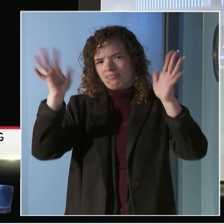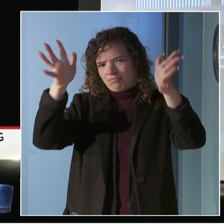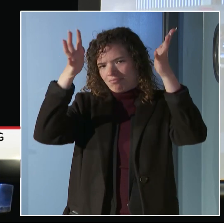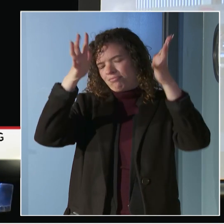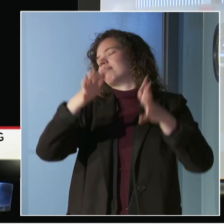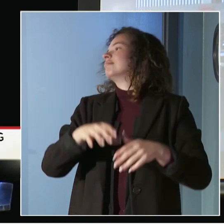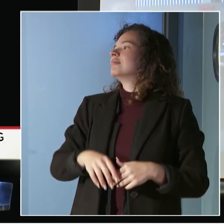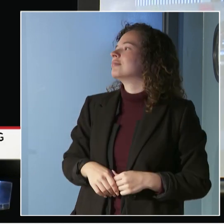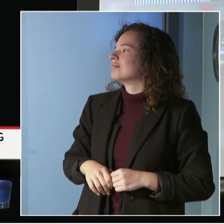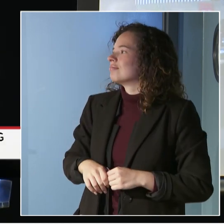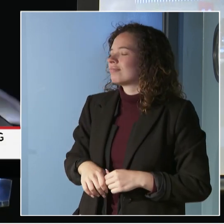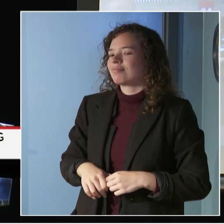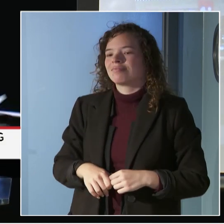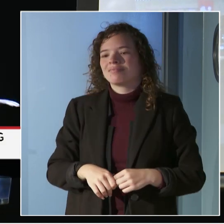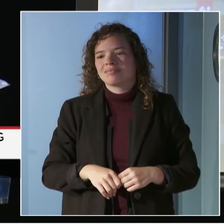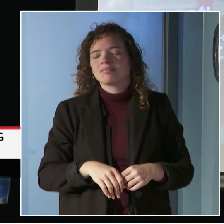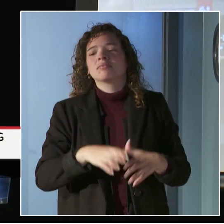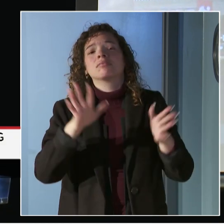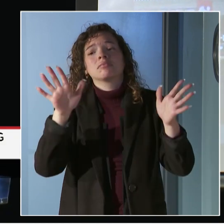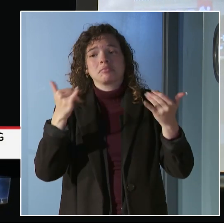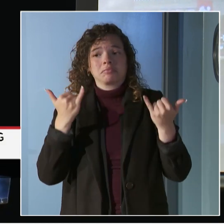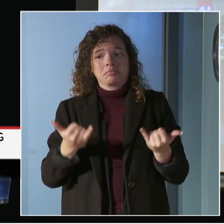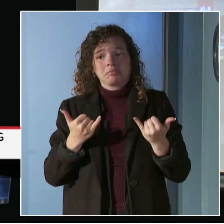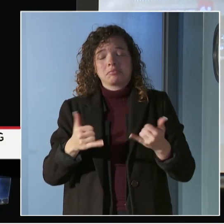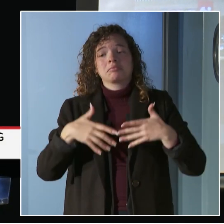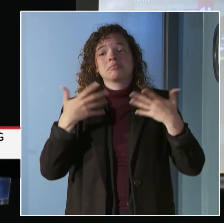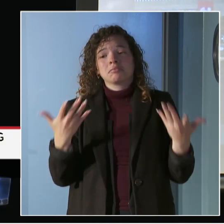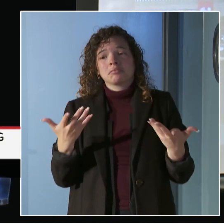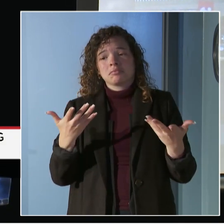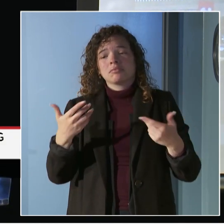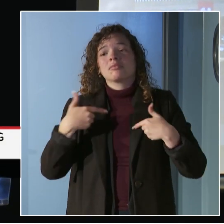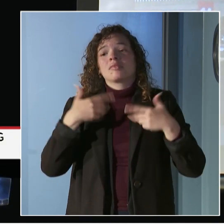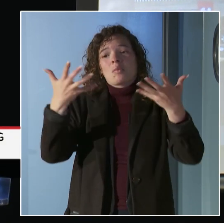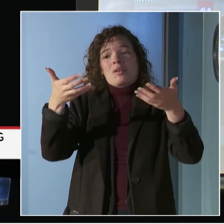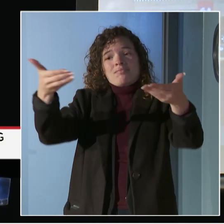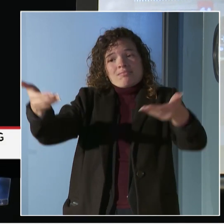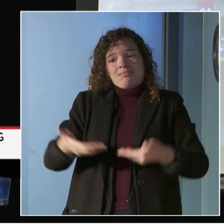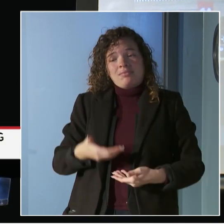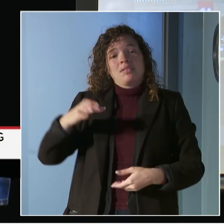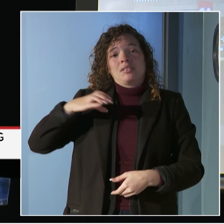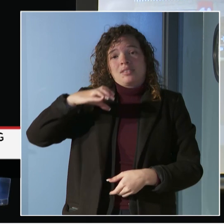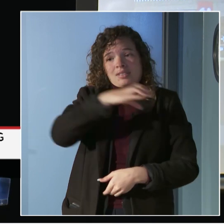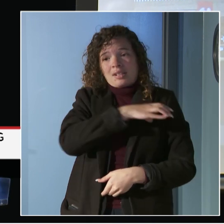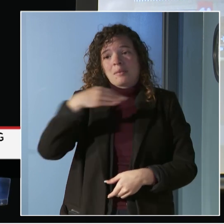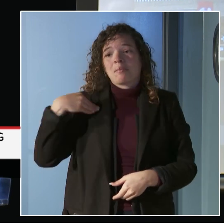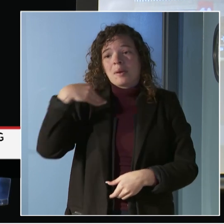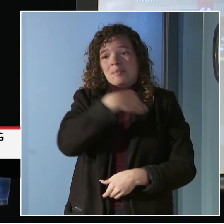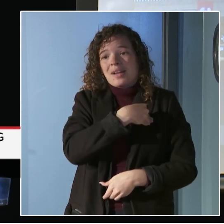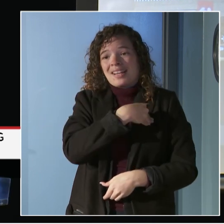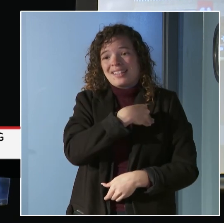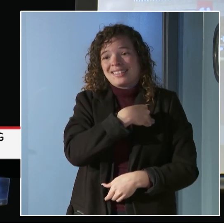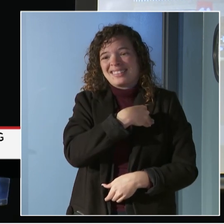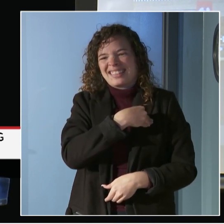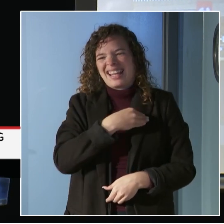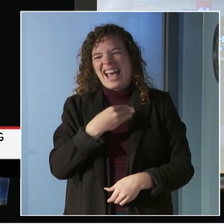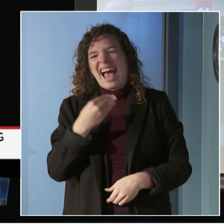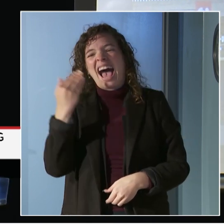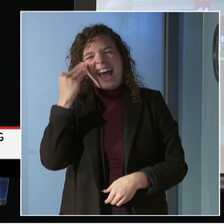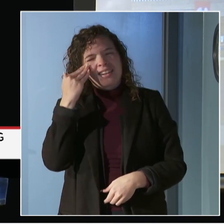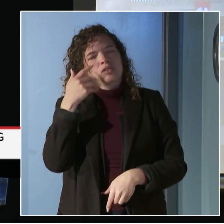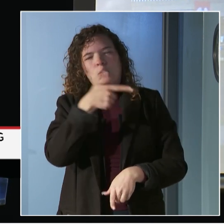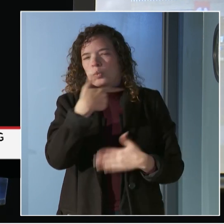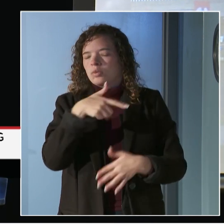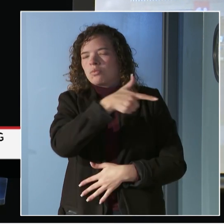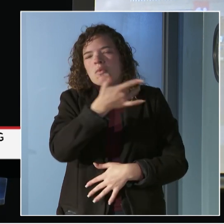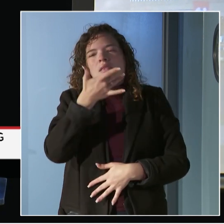And so with that, I want to introduce your council member. I think she's also feeling lucky for Tuesday